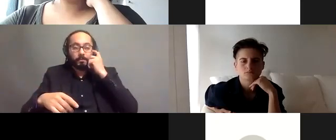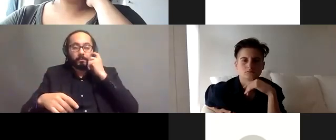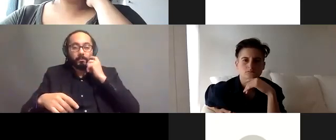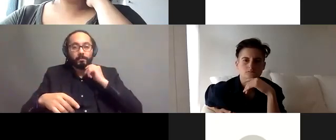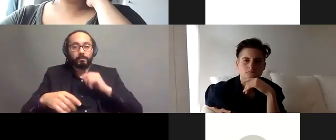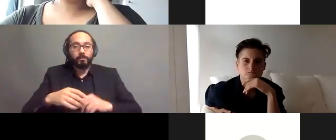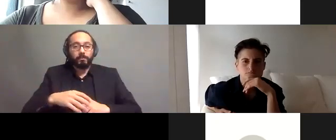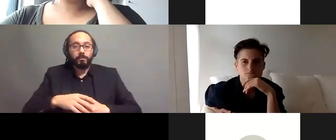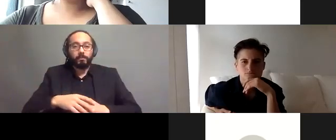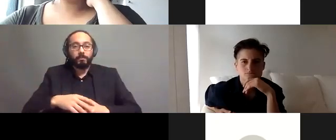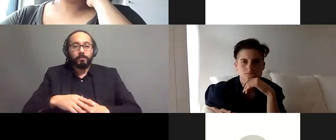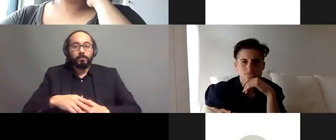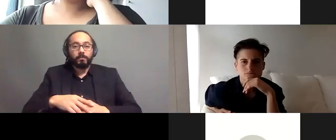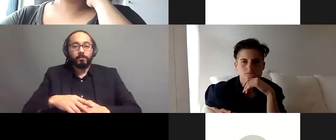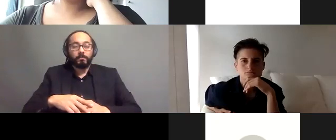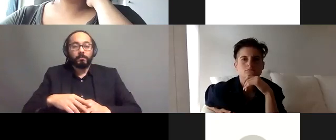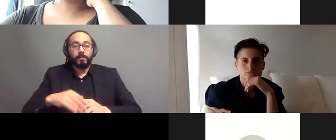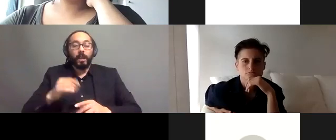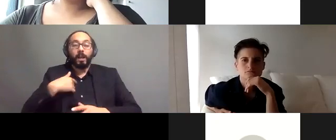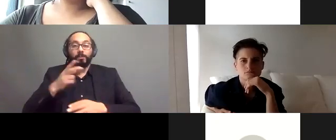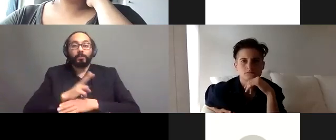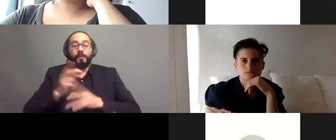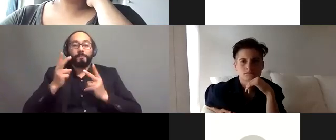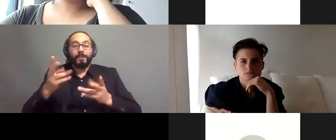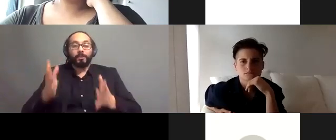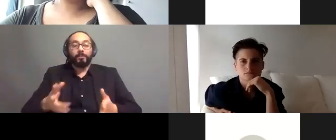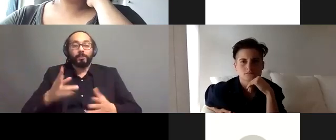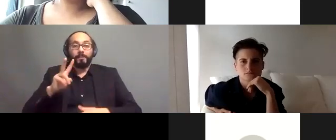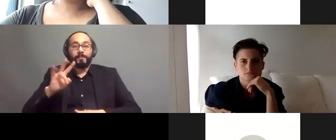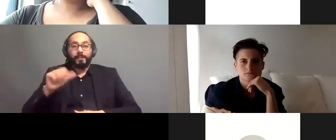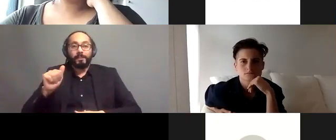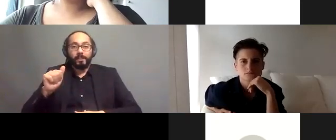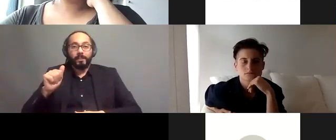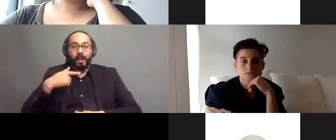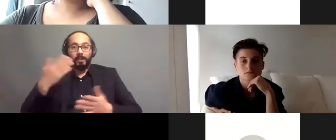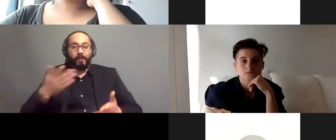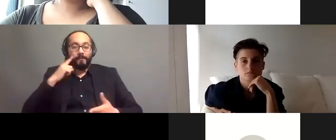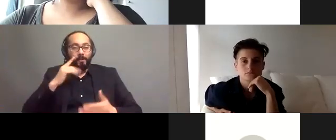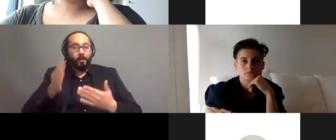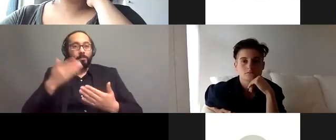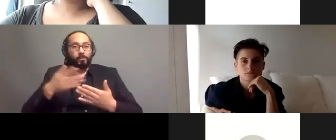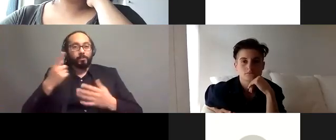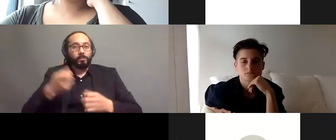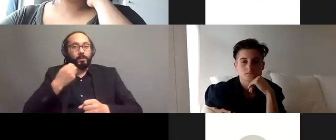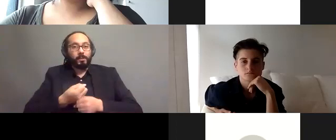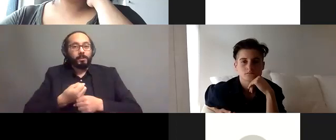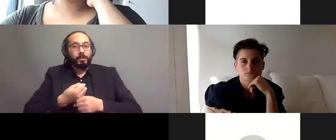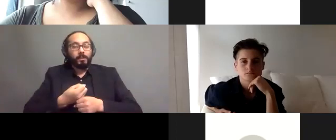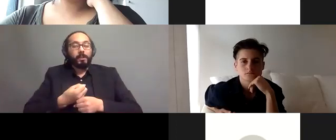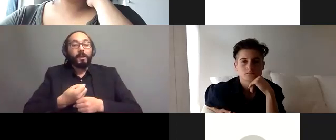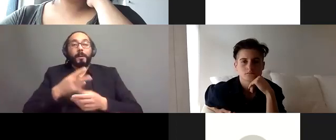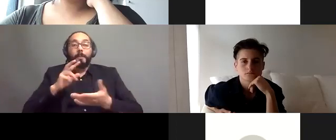I was just holding a visitor visa to be here for like almost 1 year, which means I was not allowed to